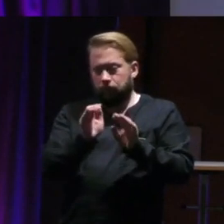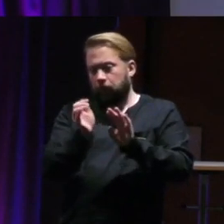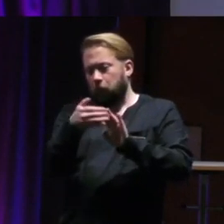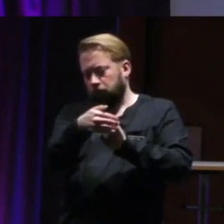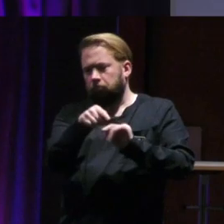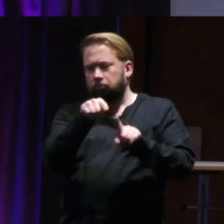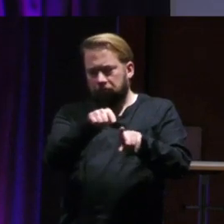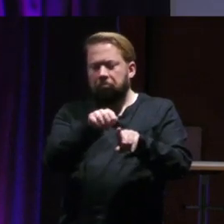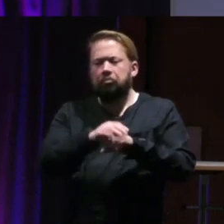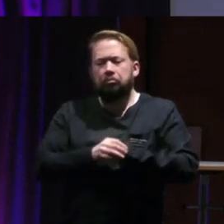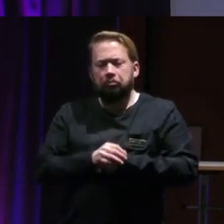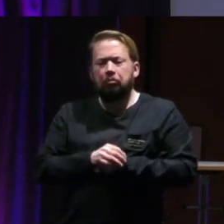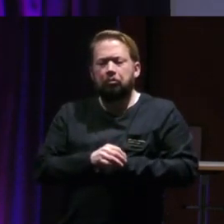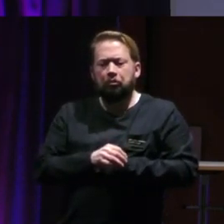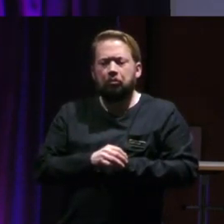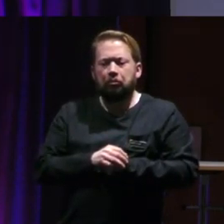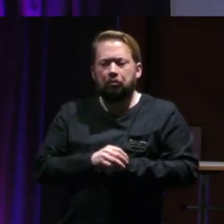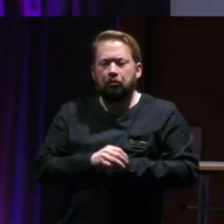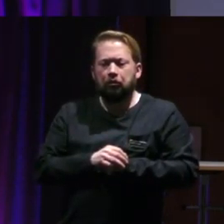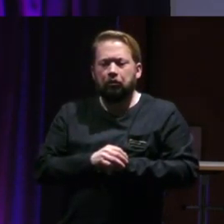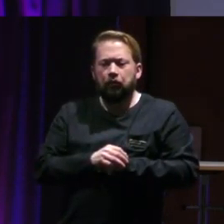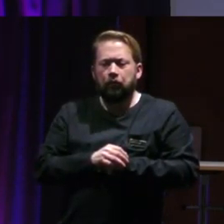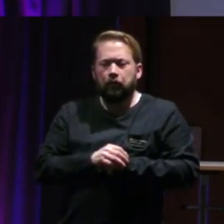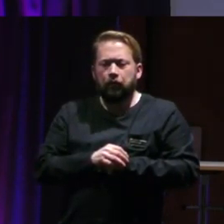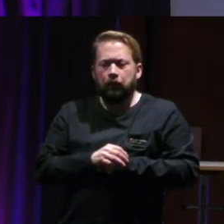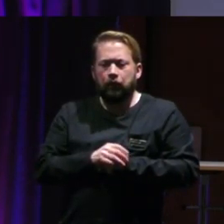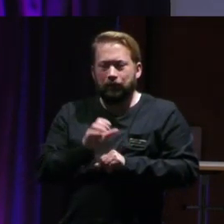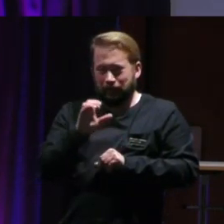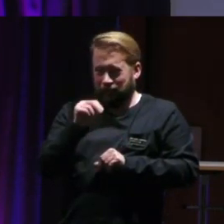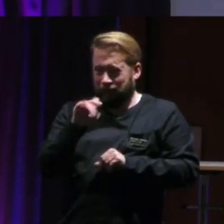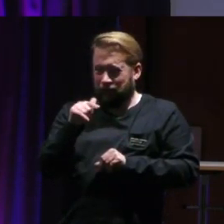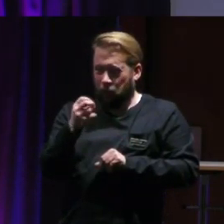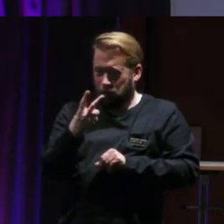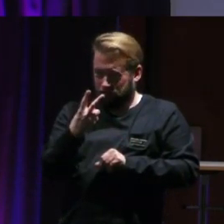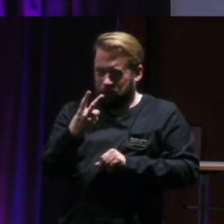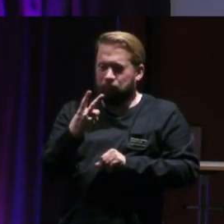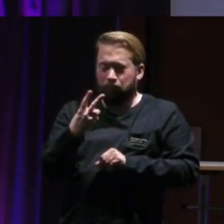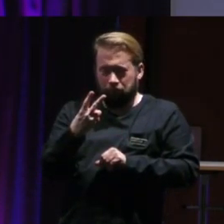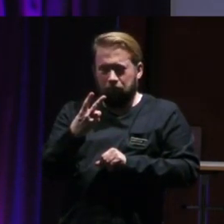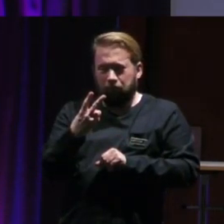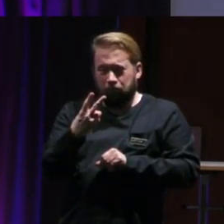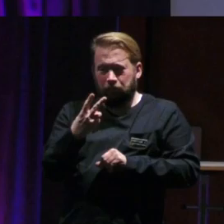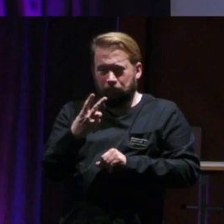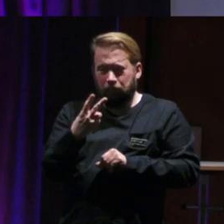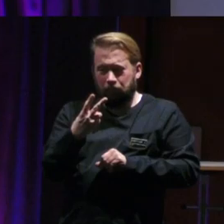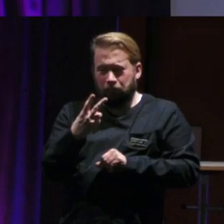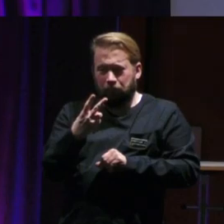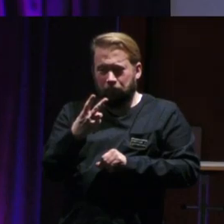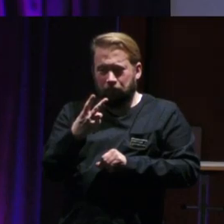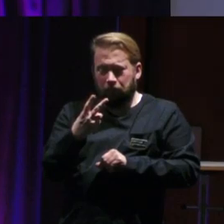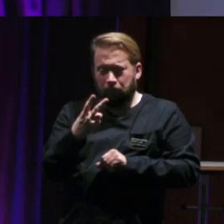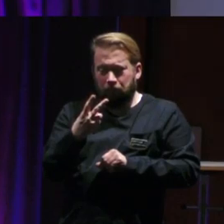Was sentenced for the so-called preparation of bombing statue of Lenin in the Simferopol,